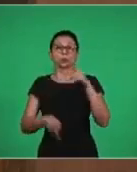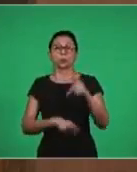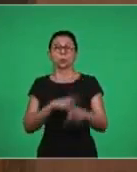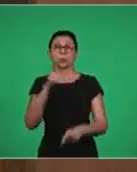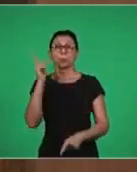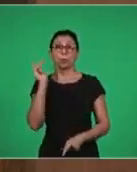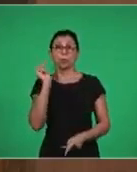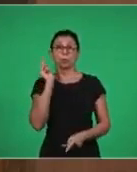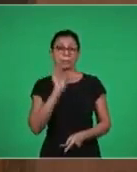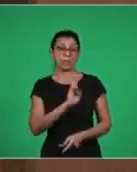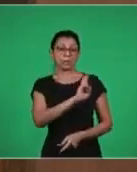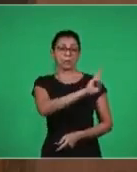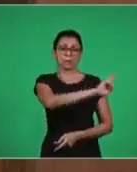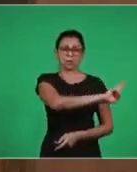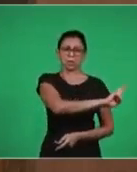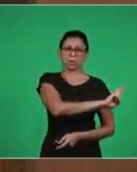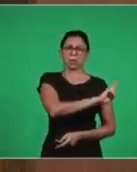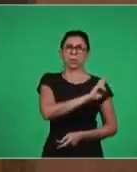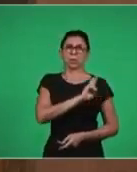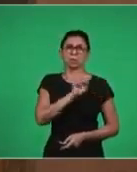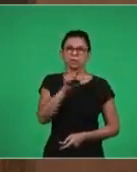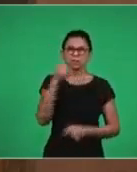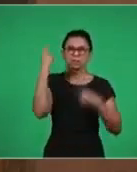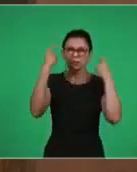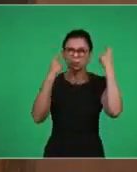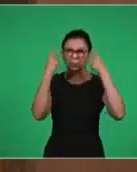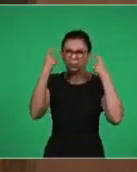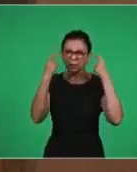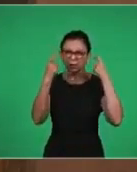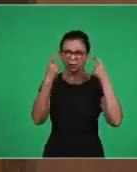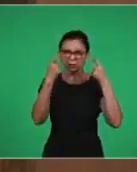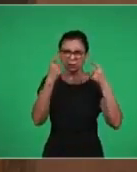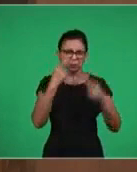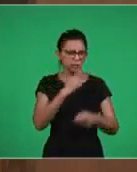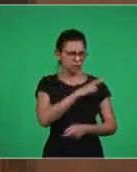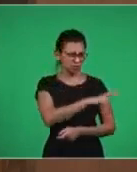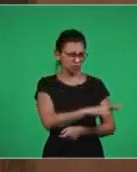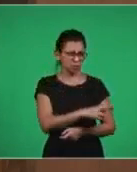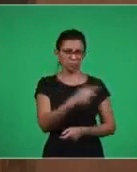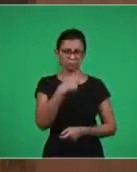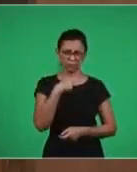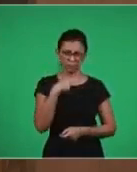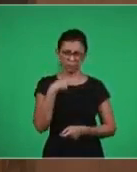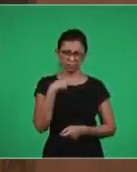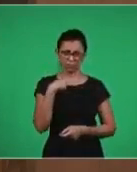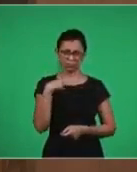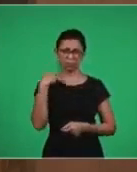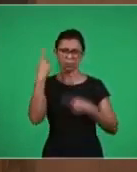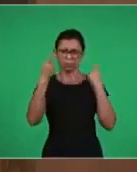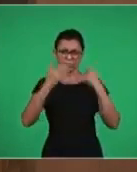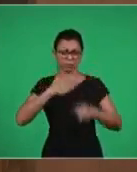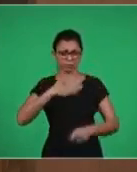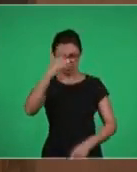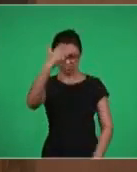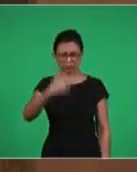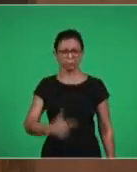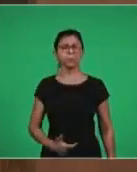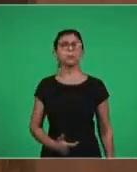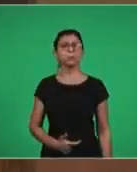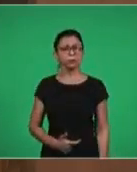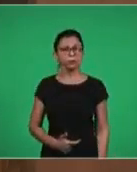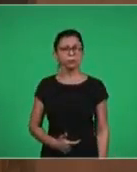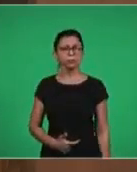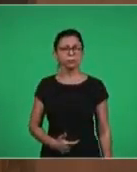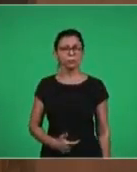wait a minute. You're worried about them? I'm worried about myself. You need to be worried about yourself, your position